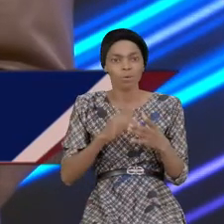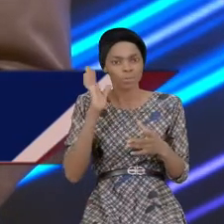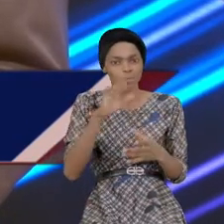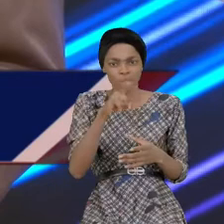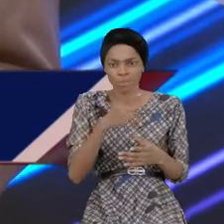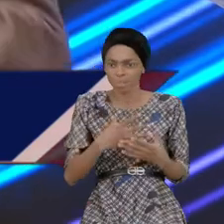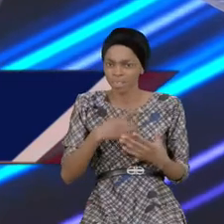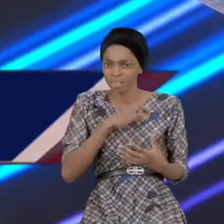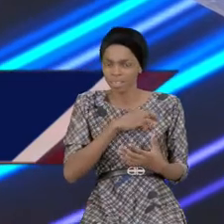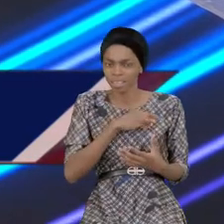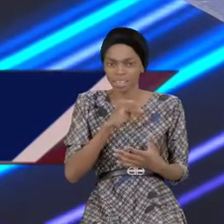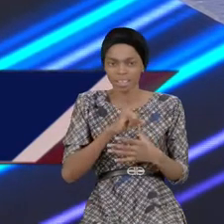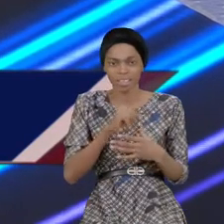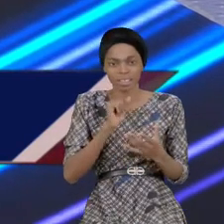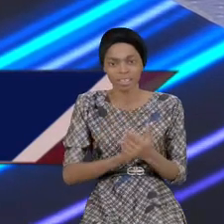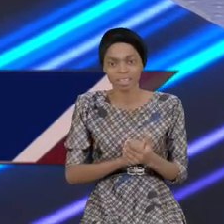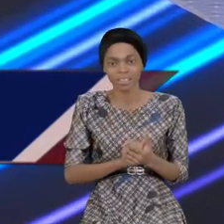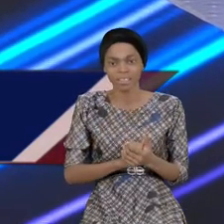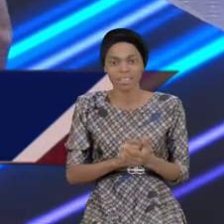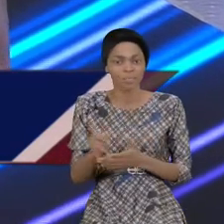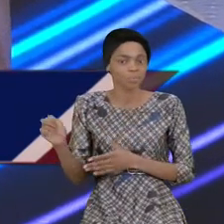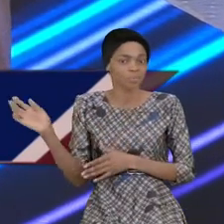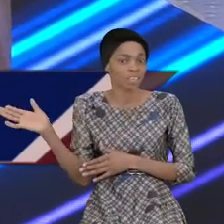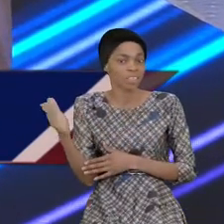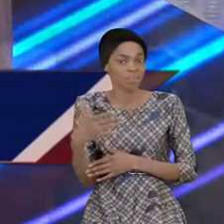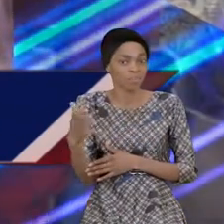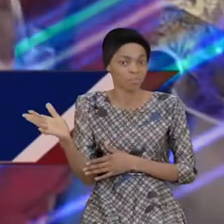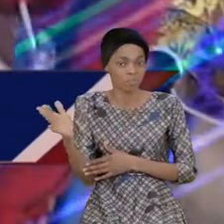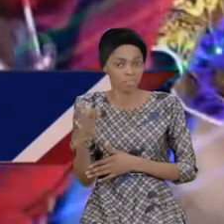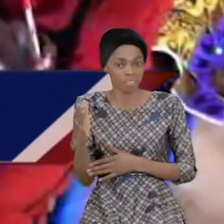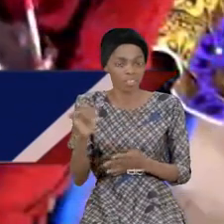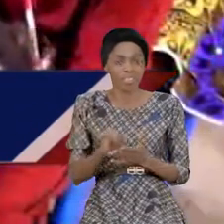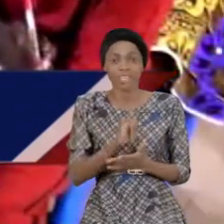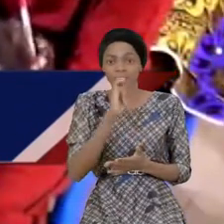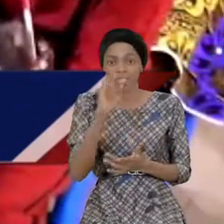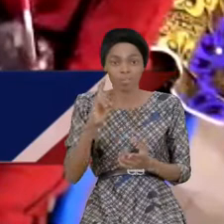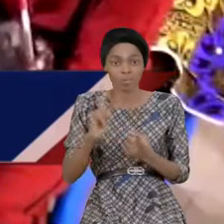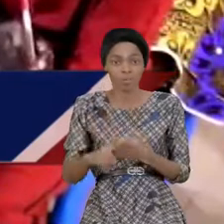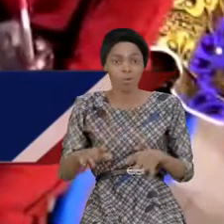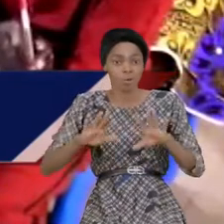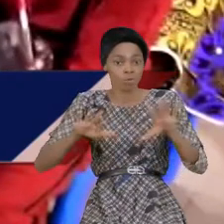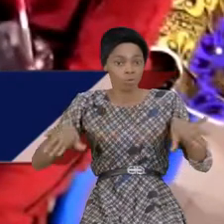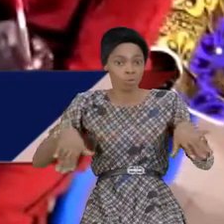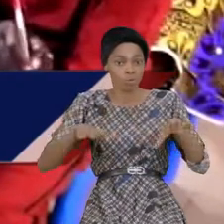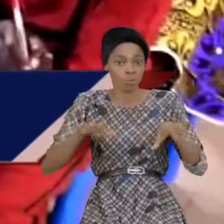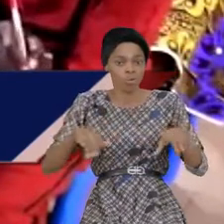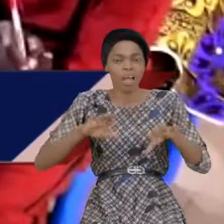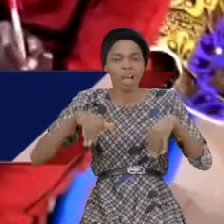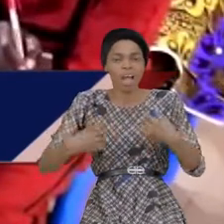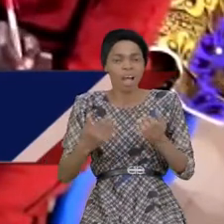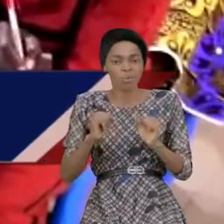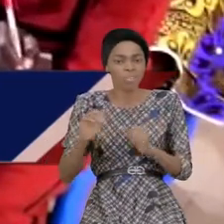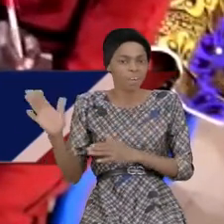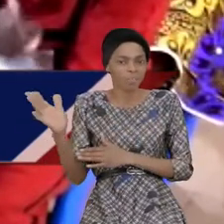in that? A fish that is supposed to swim, how does he desire